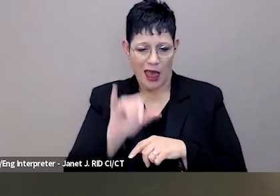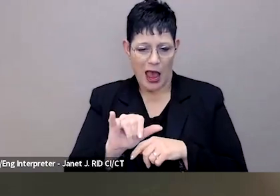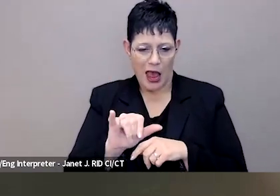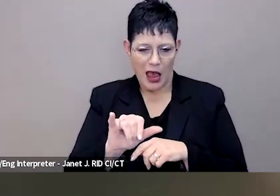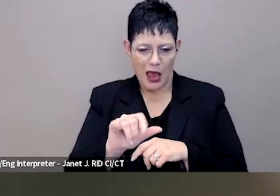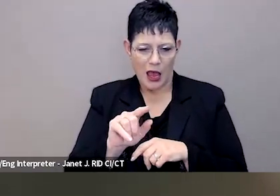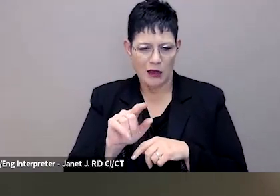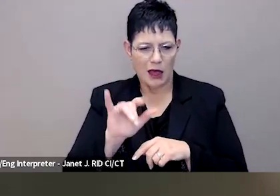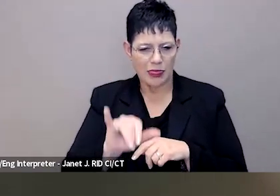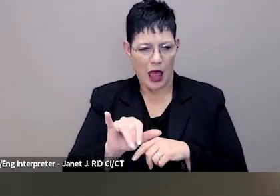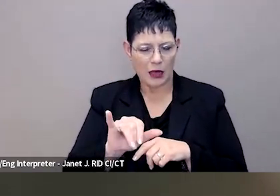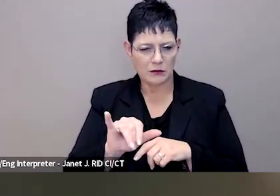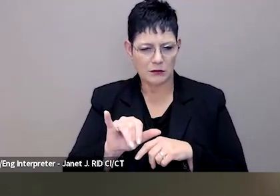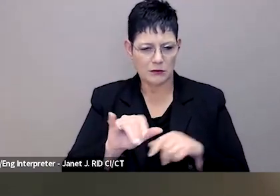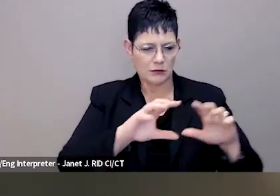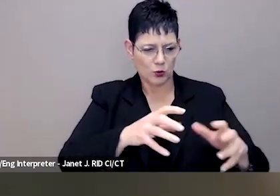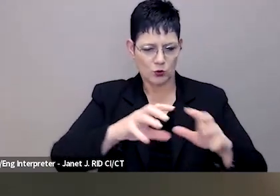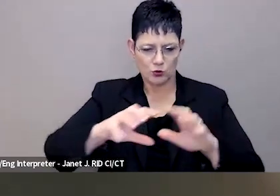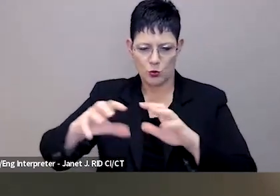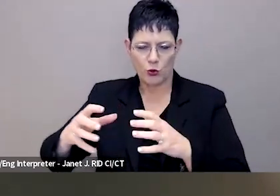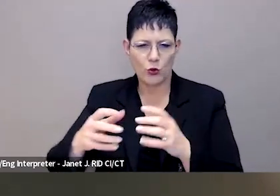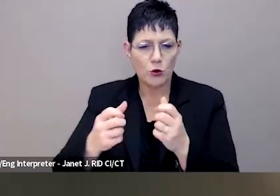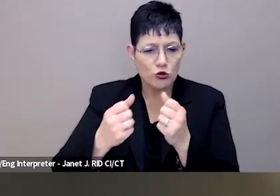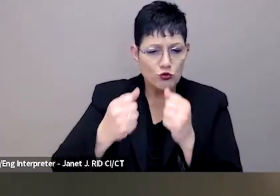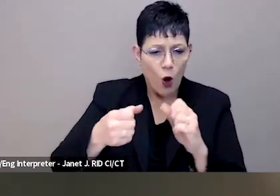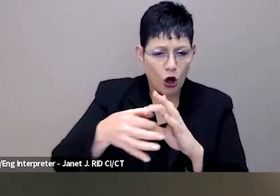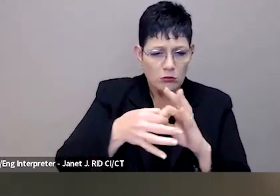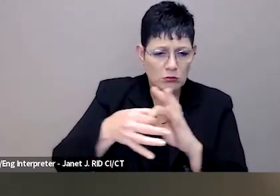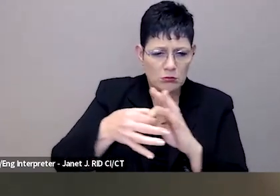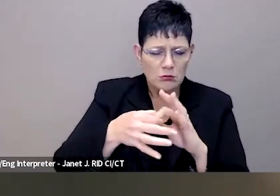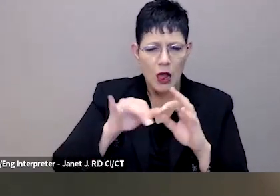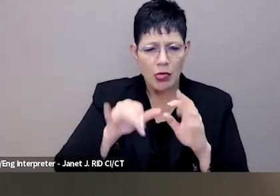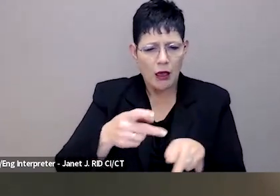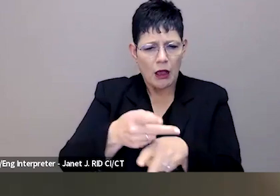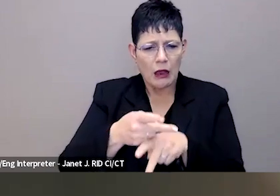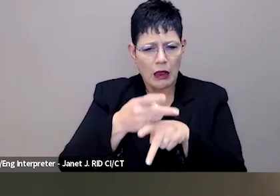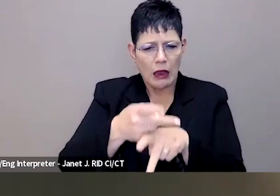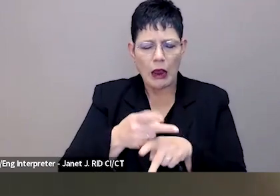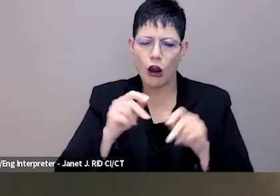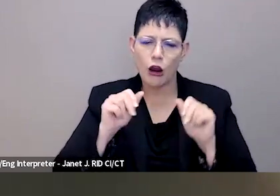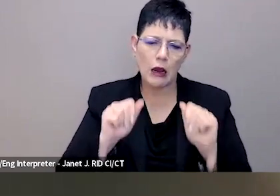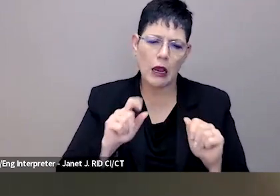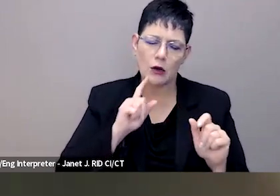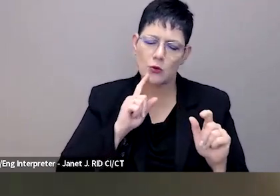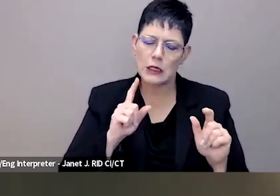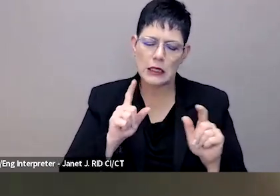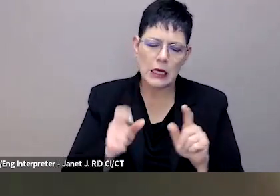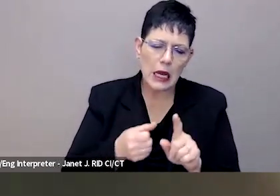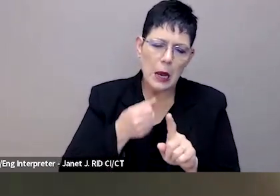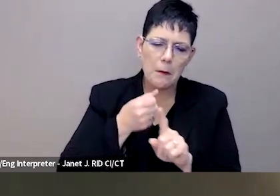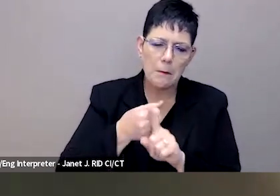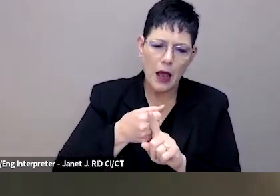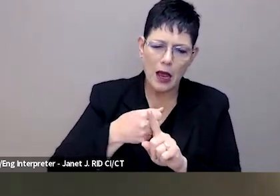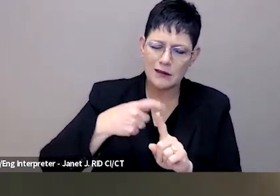the care that is received is transformational, especially when it's in a moment of incredible emotional